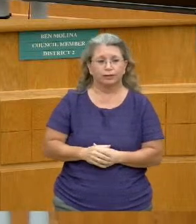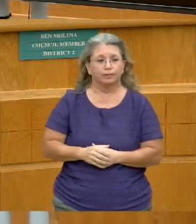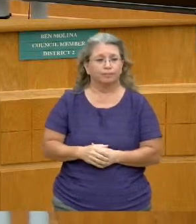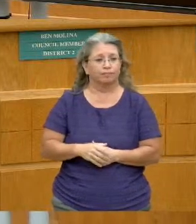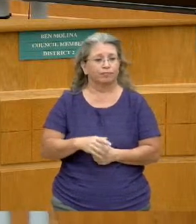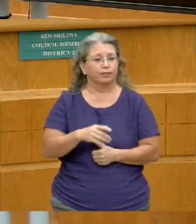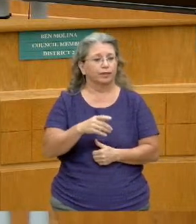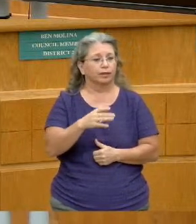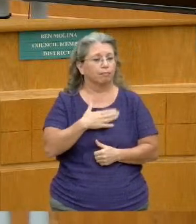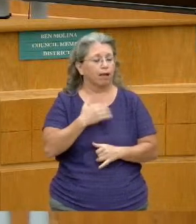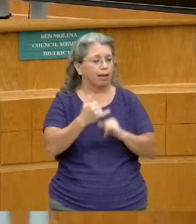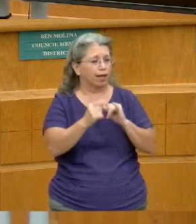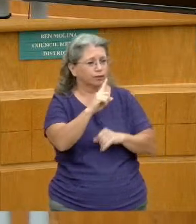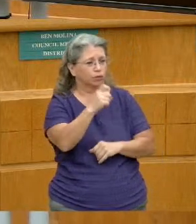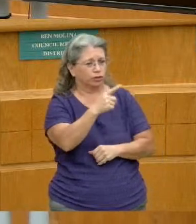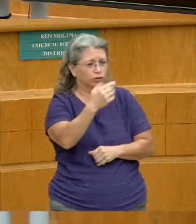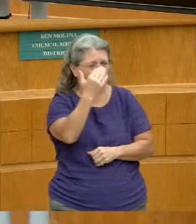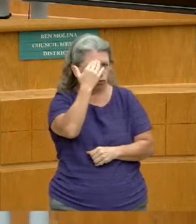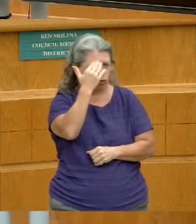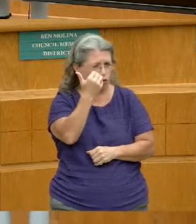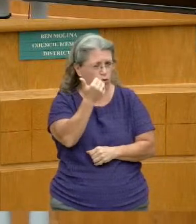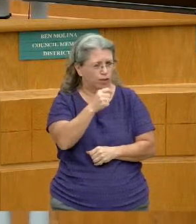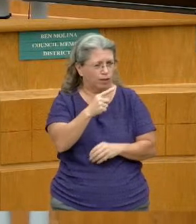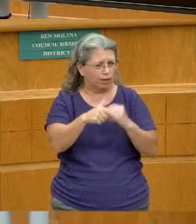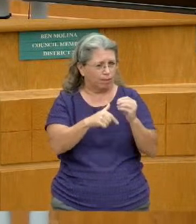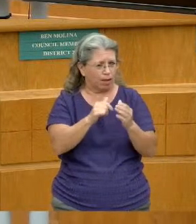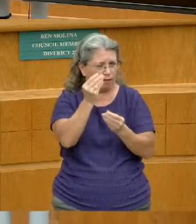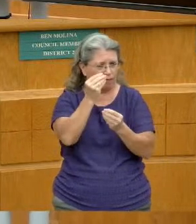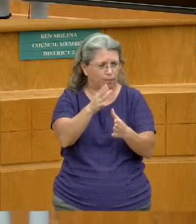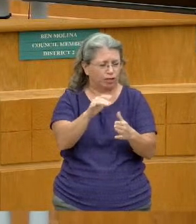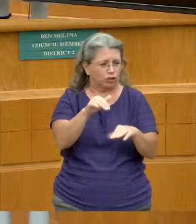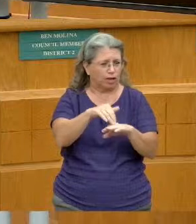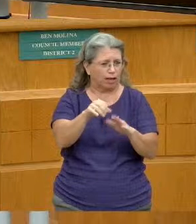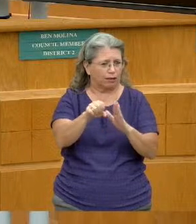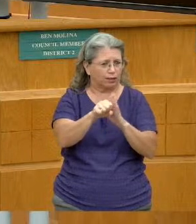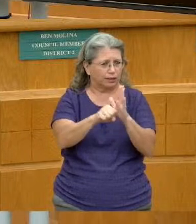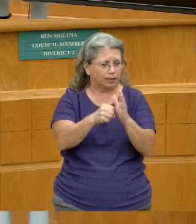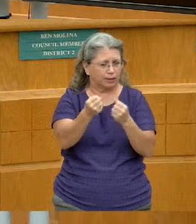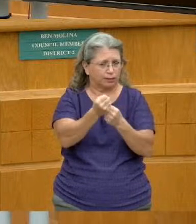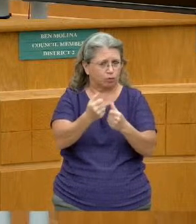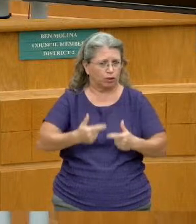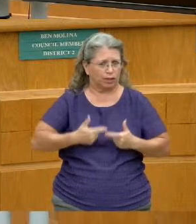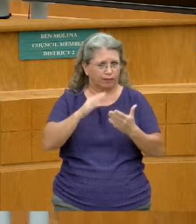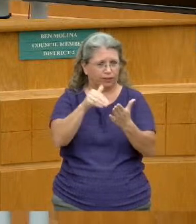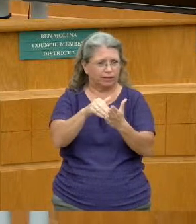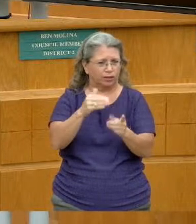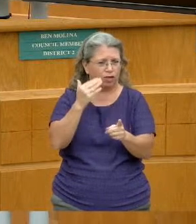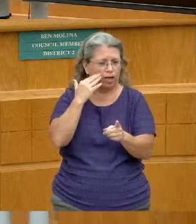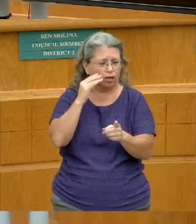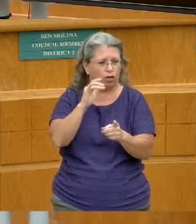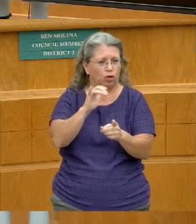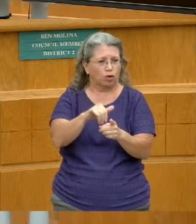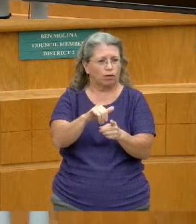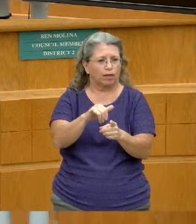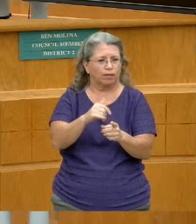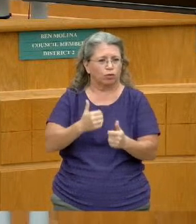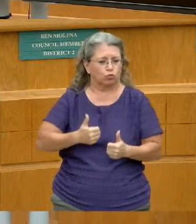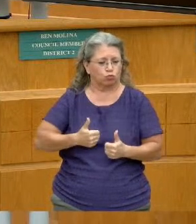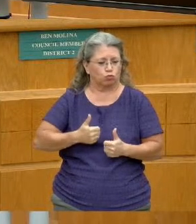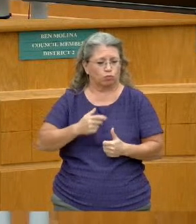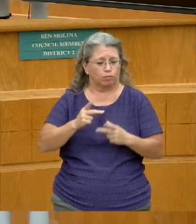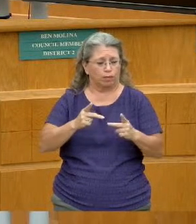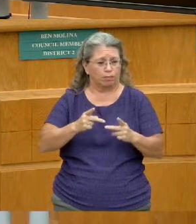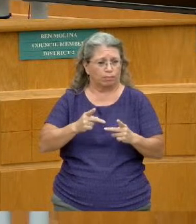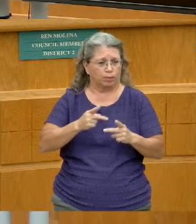you knowledgeable about any of the information of the State Supporting Living Center having to do with, I know residents are in their isolation unit, but those employees, are